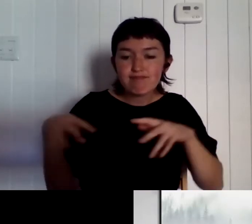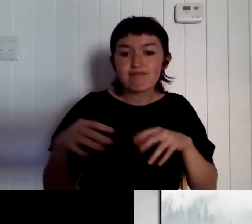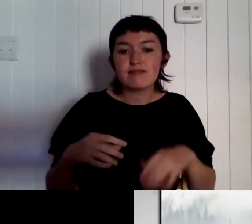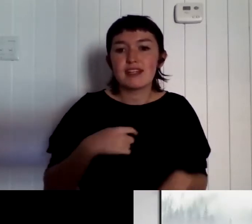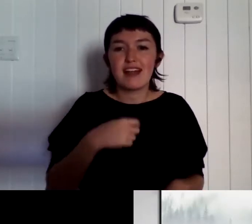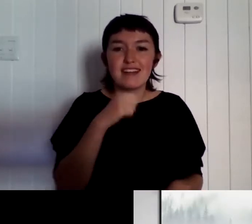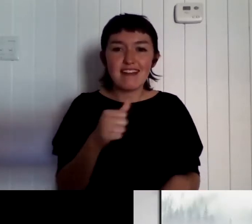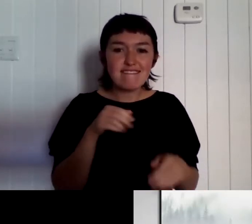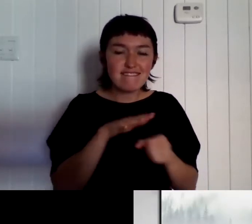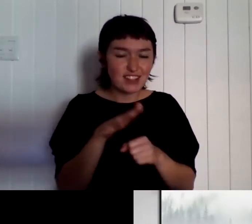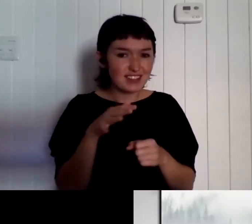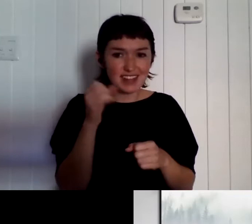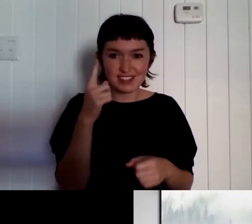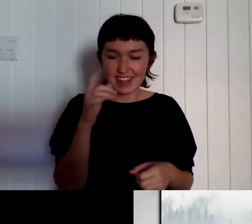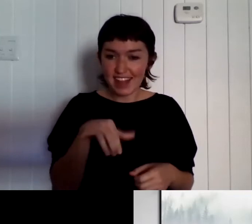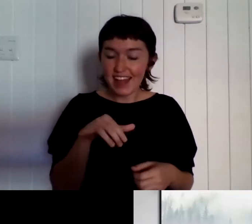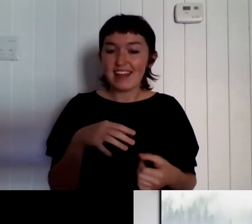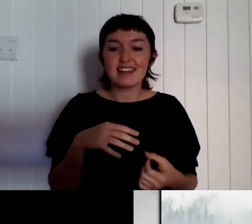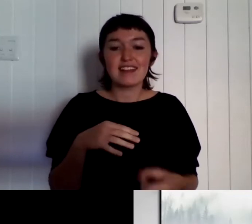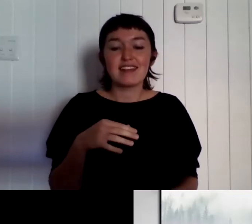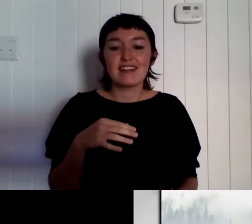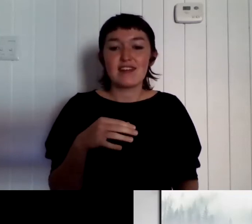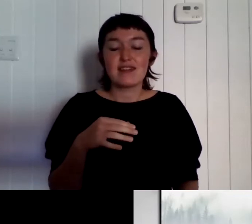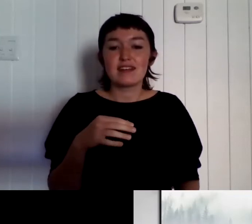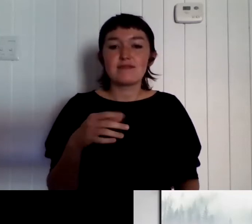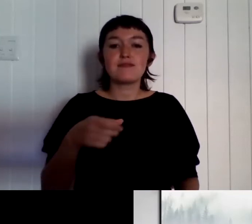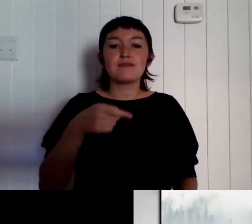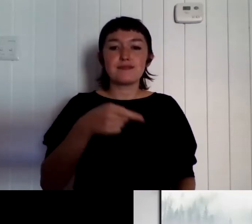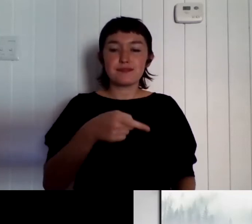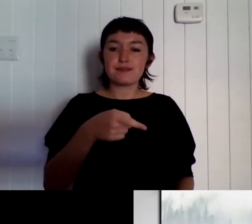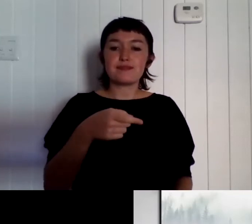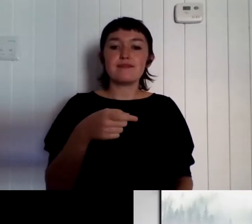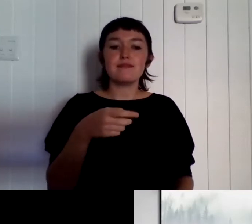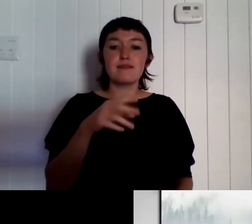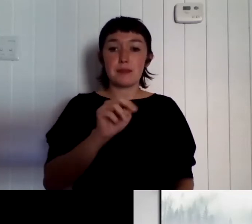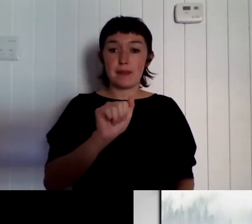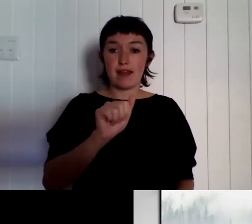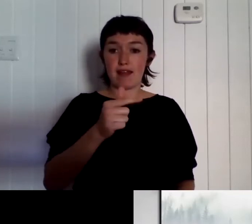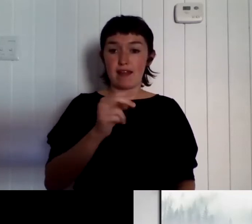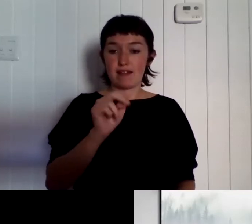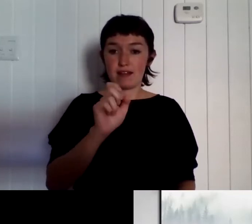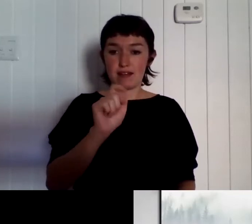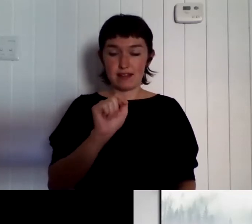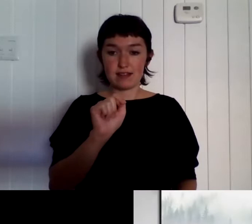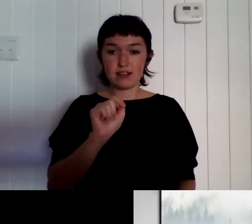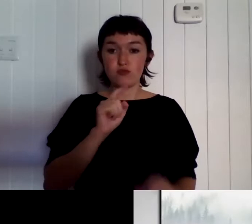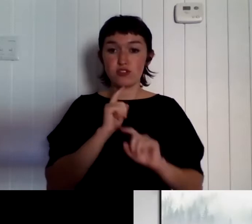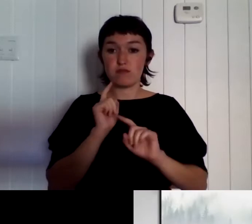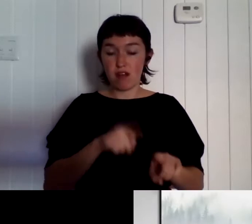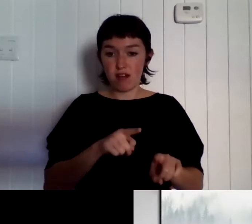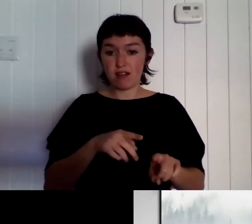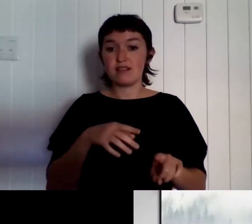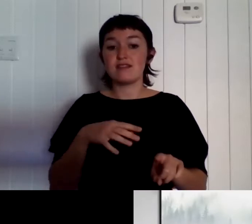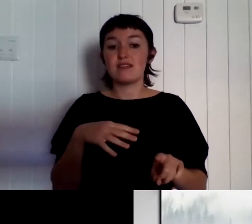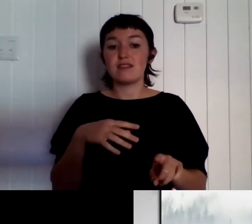the pulses that this magnet sends out, there are atoms in our brain that respond to that, and they sort of